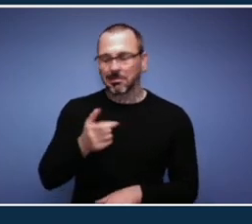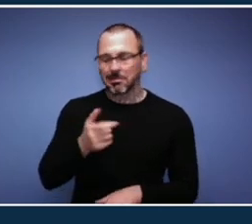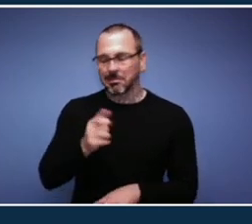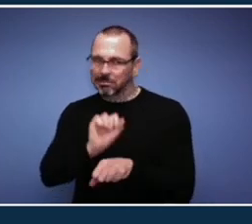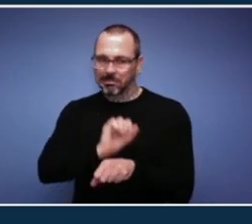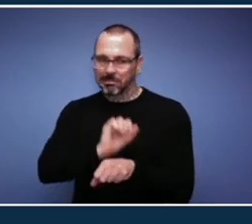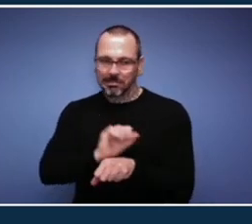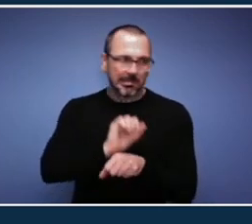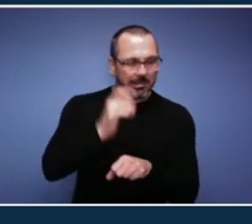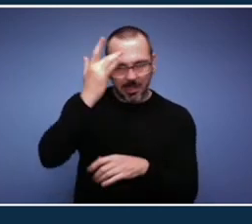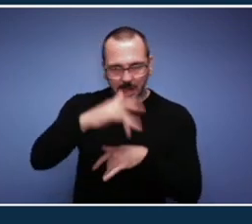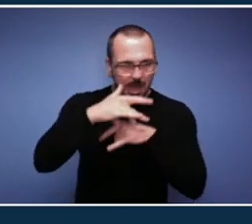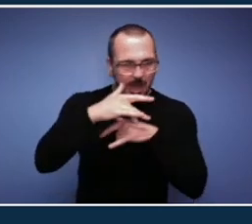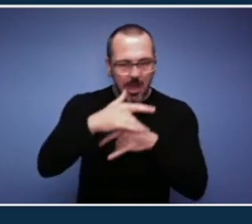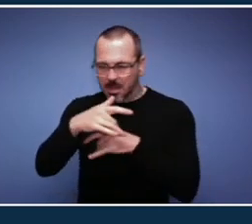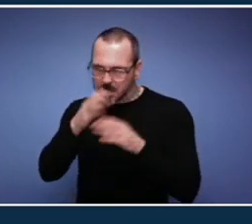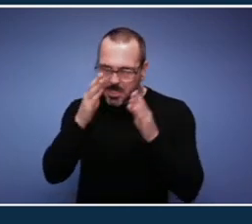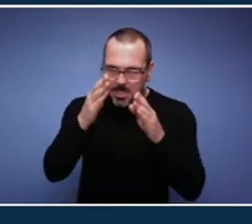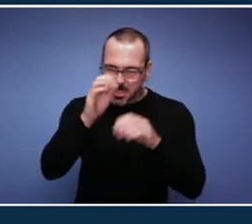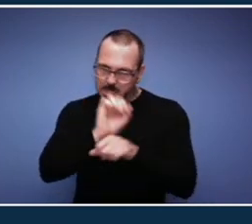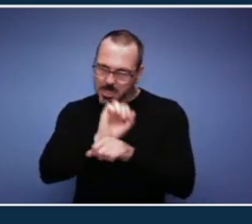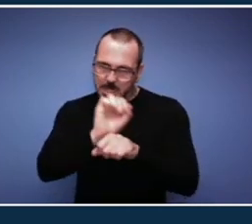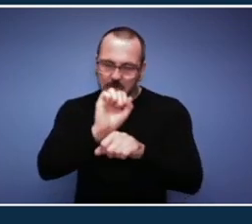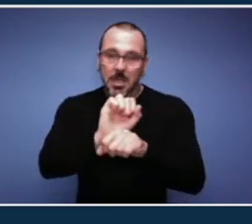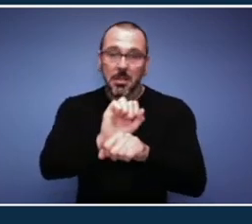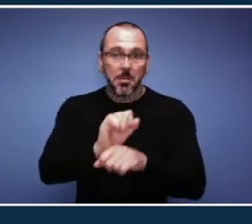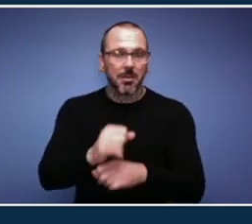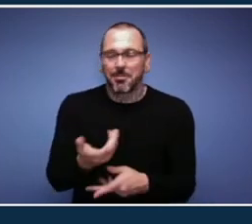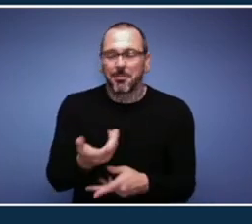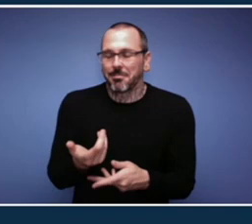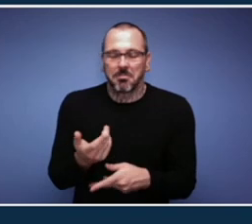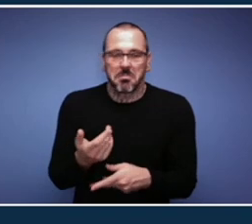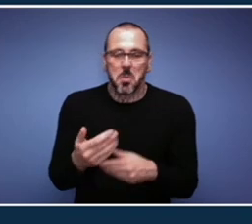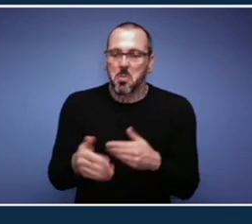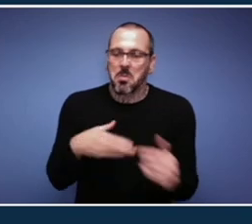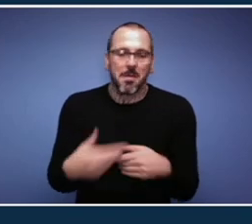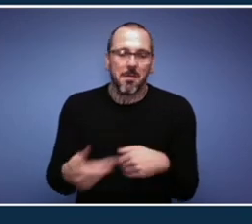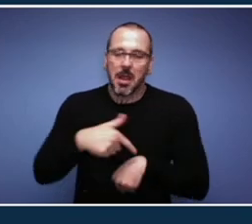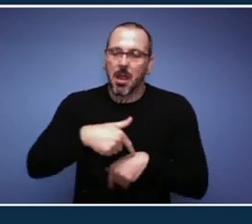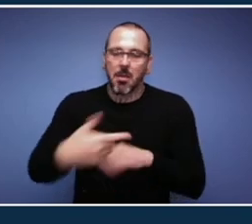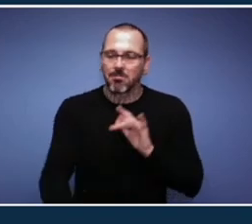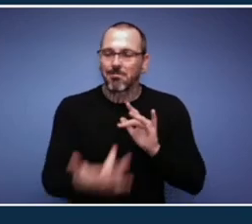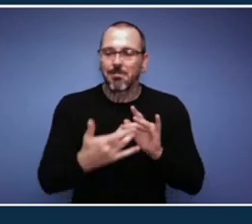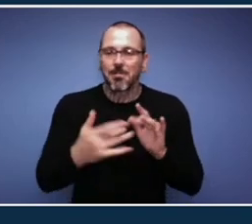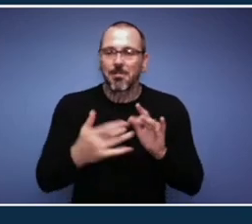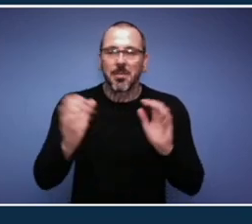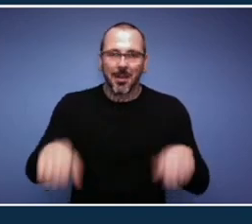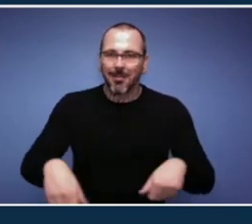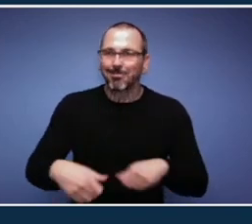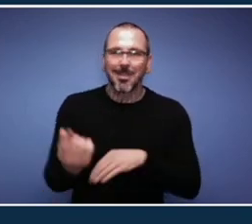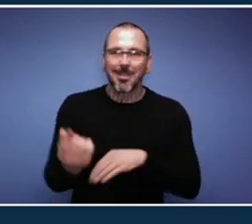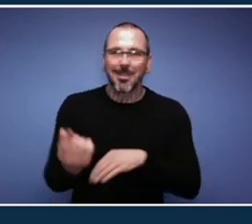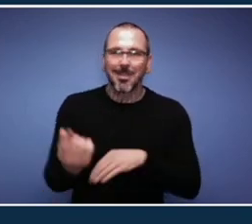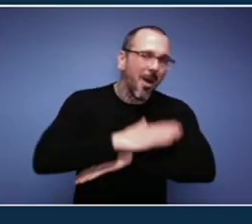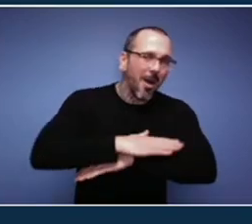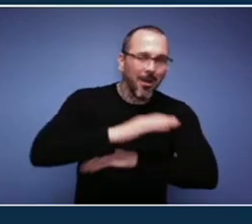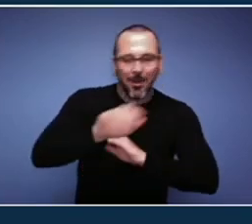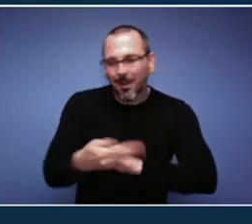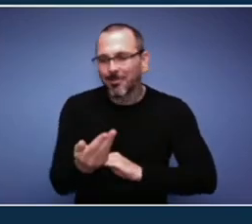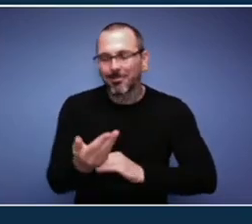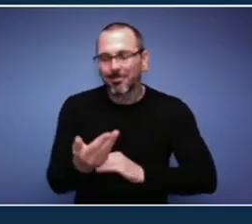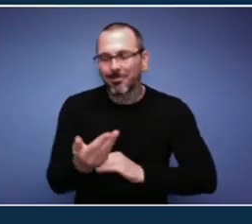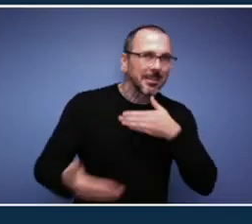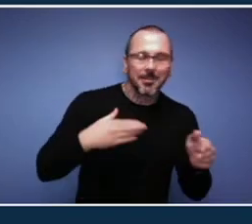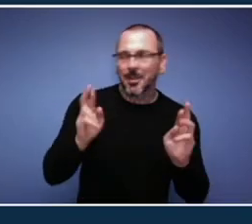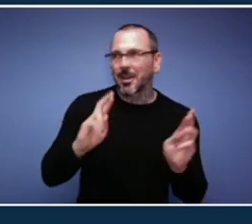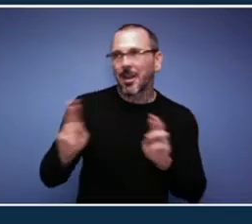question any time of the day or night. I sleep with my iPad for a reason, and I'd be happy to answer any questions